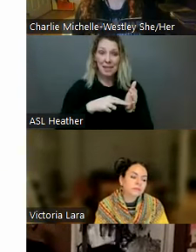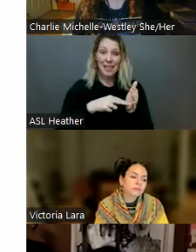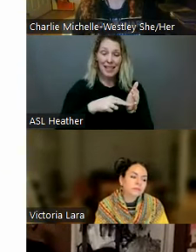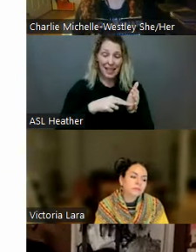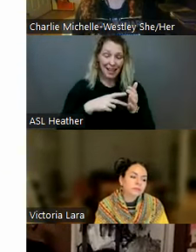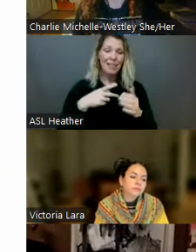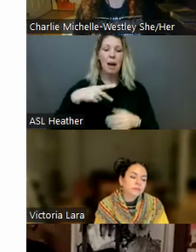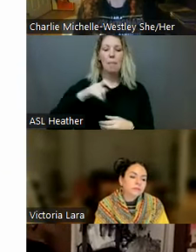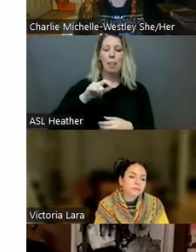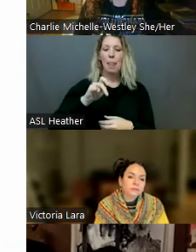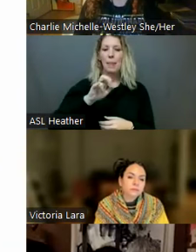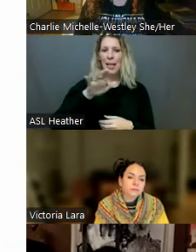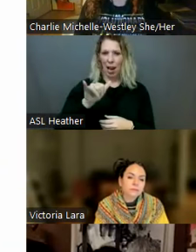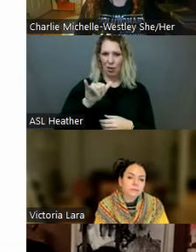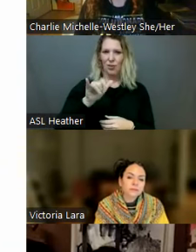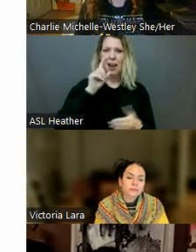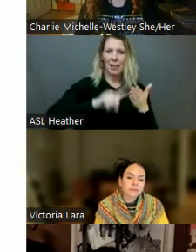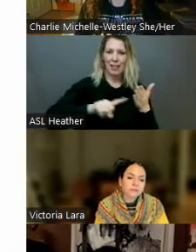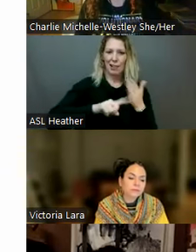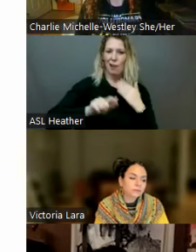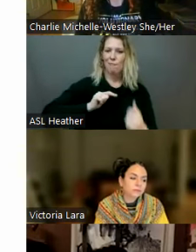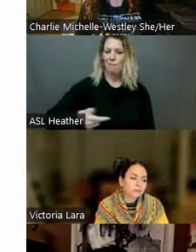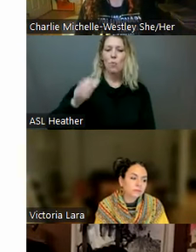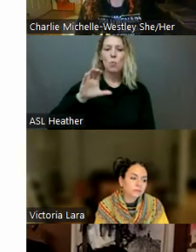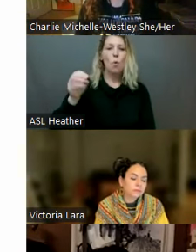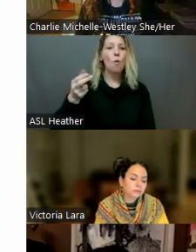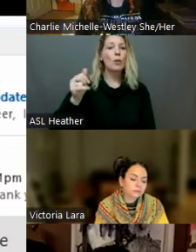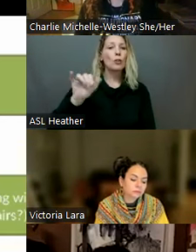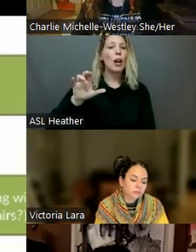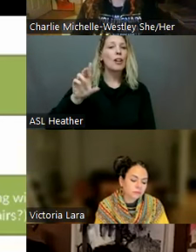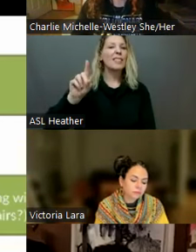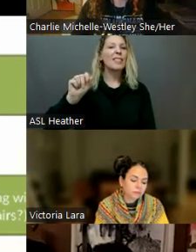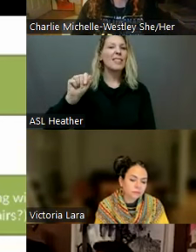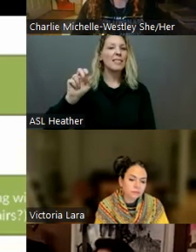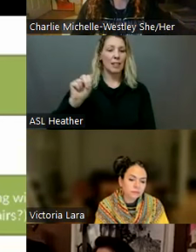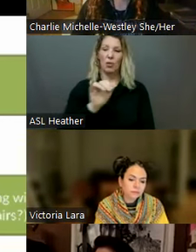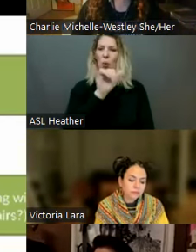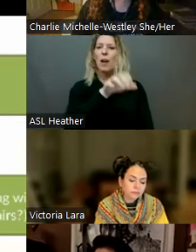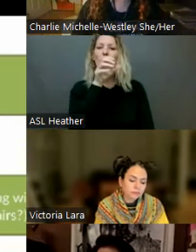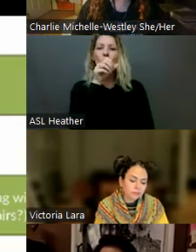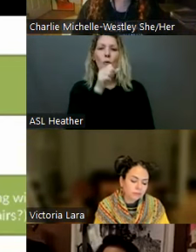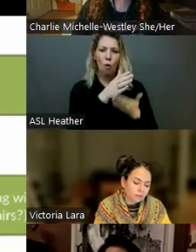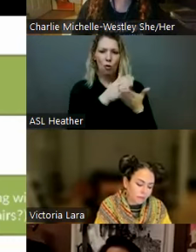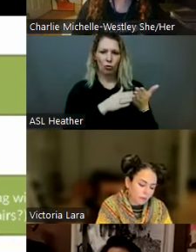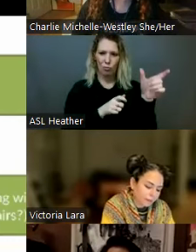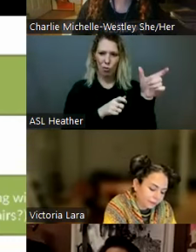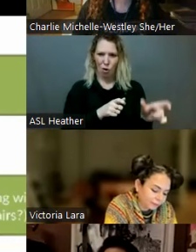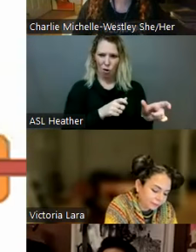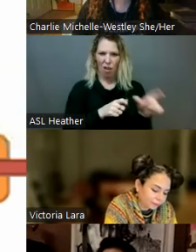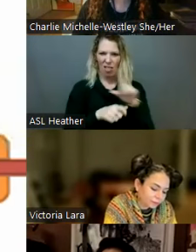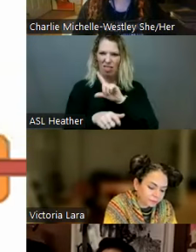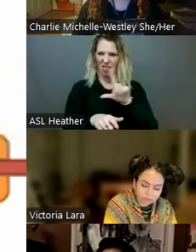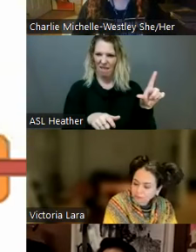section. I'll turn it over to Co-Chair Dan. Okay, so that is the orange section over here on the left